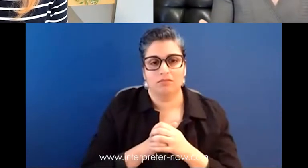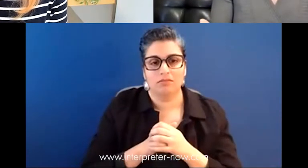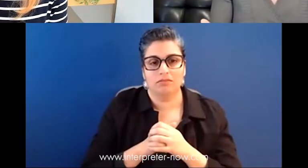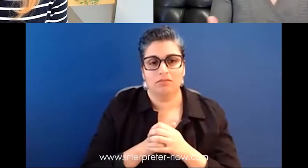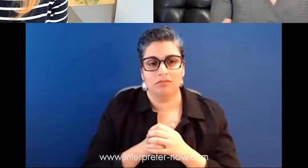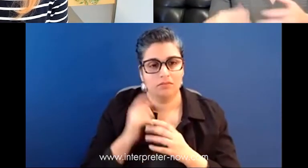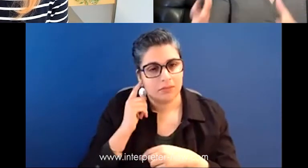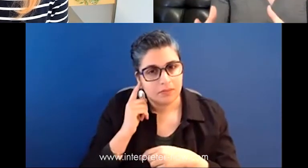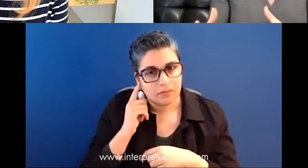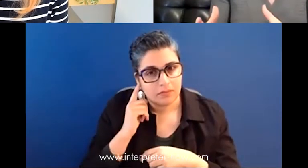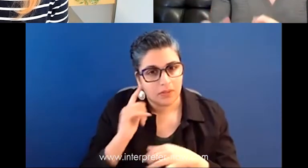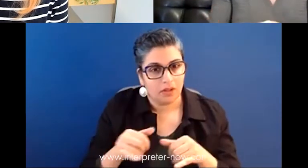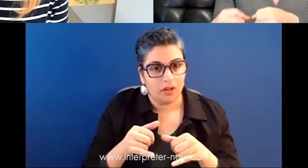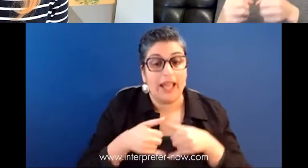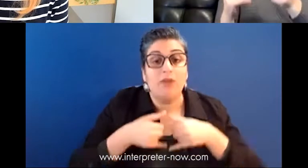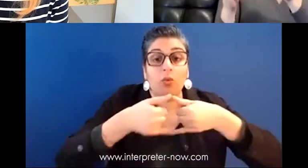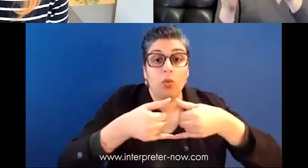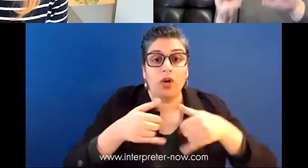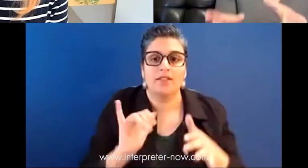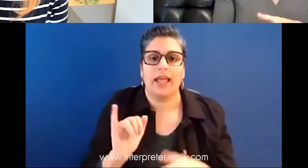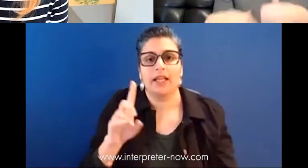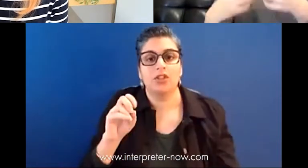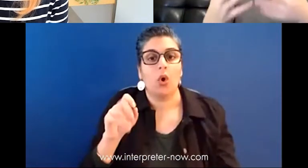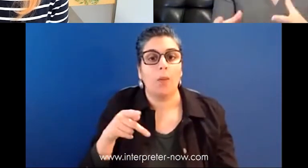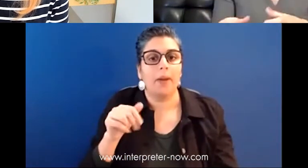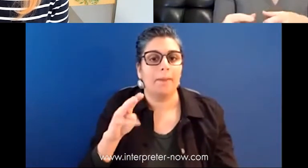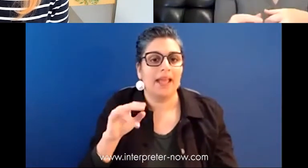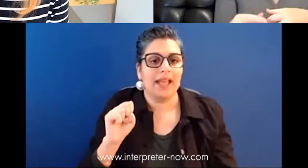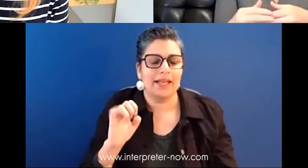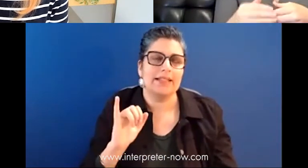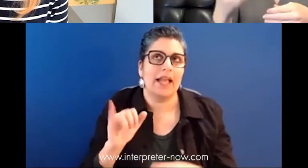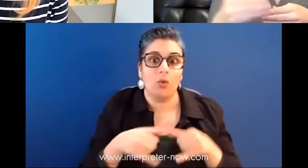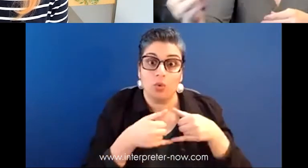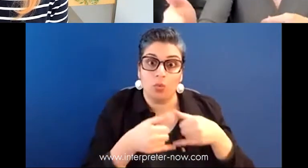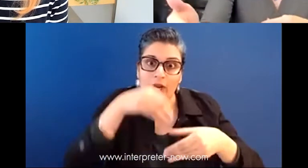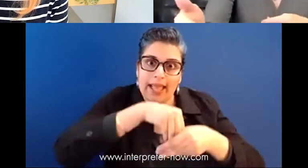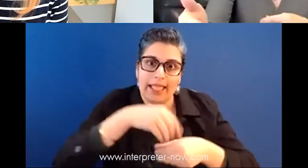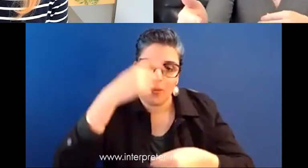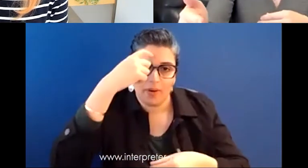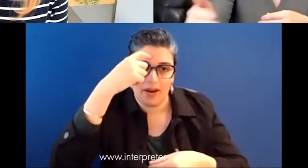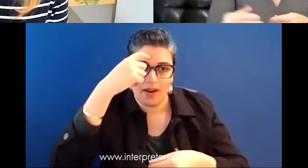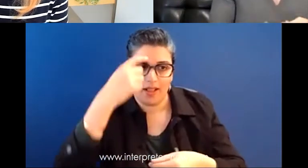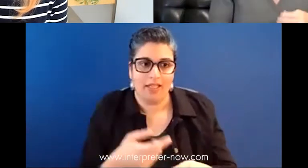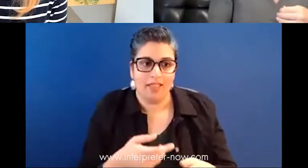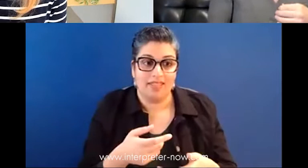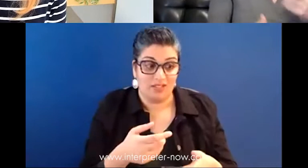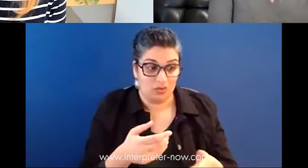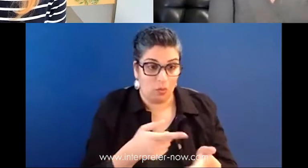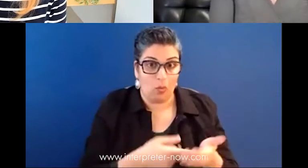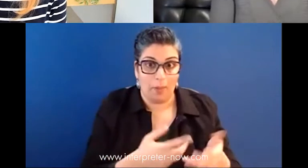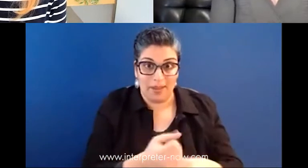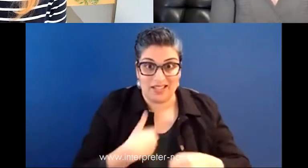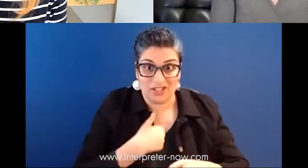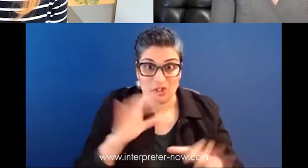circuits, from dopamine, the kind of reward in our brain that just gets us to do a thing over again,